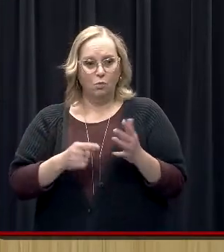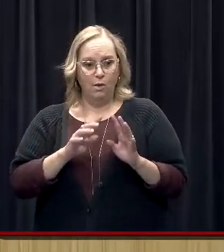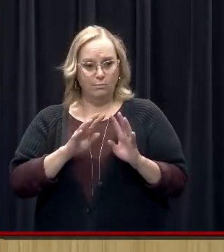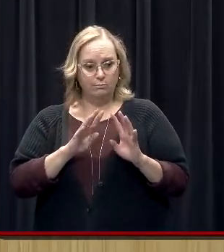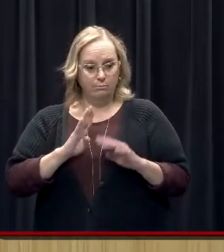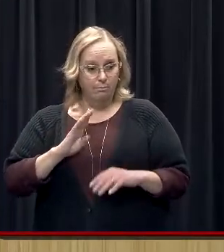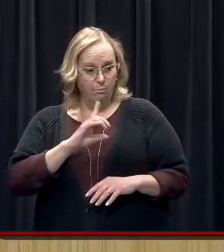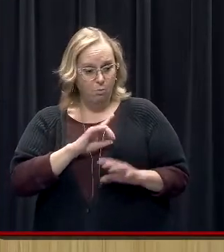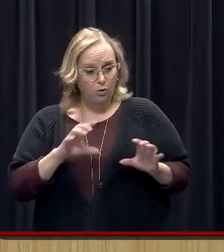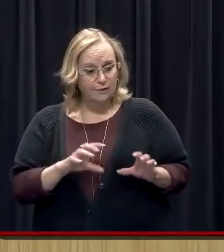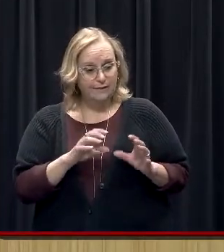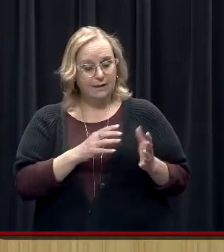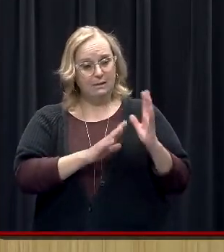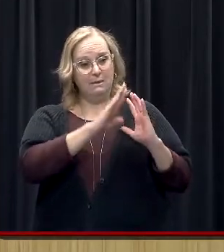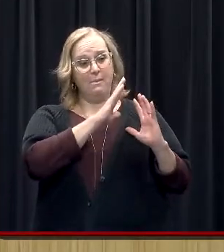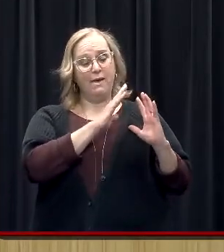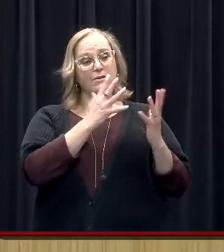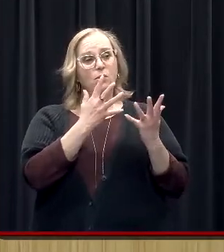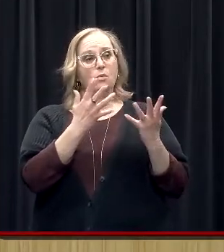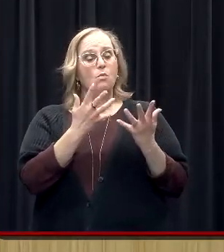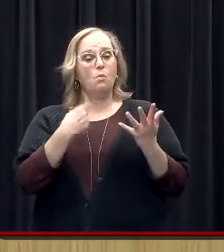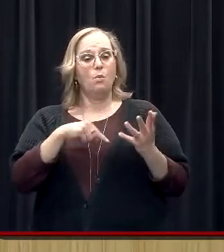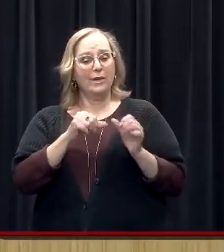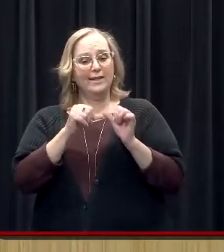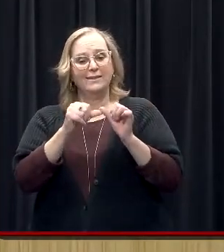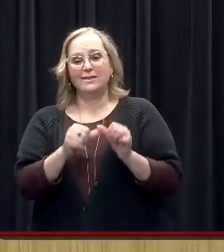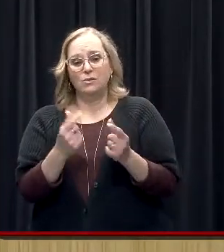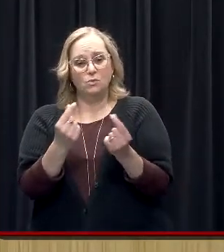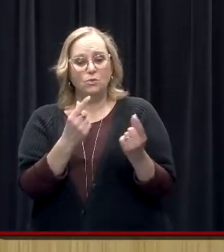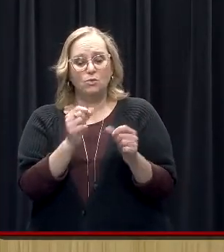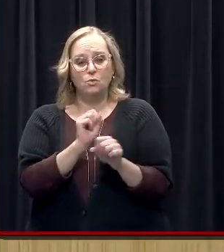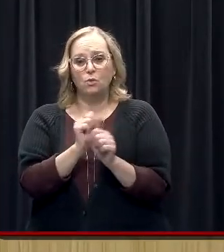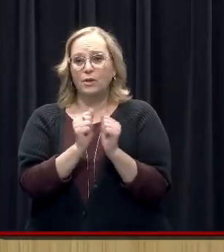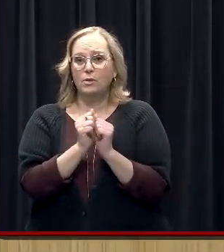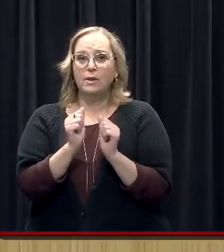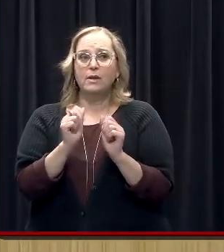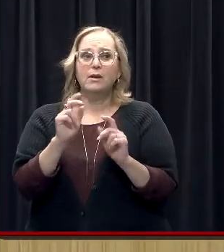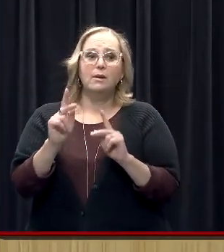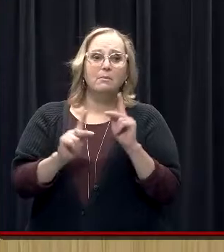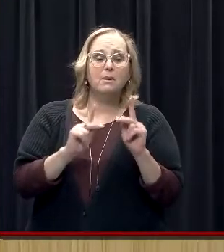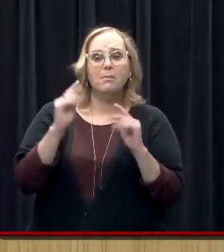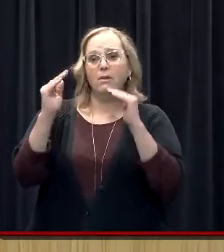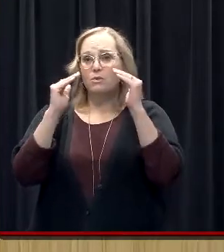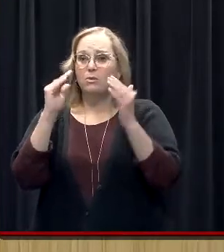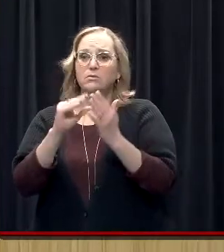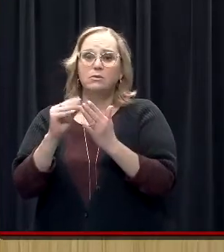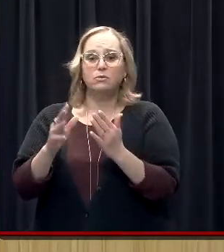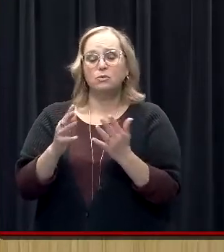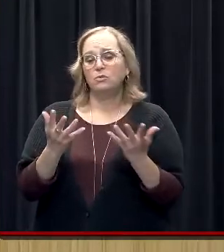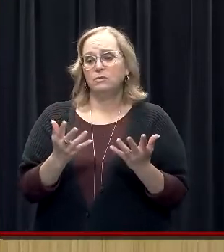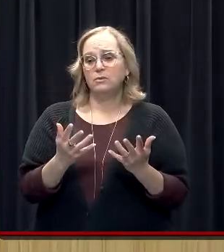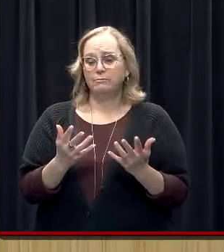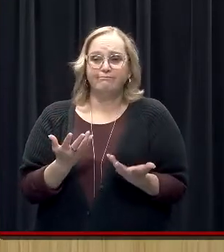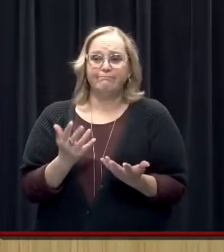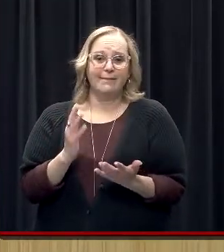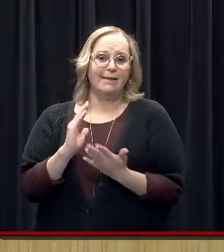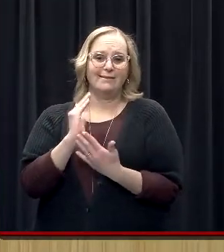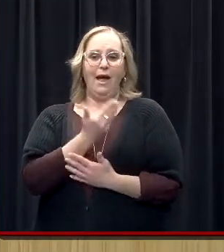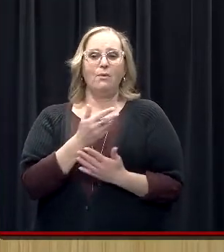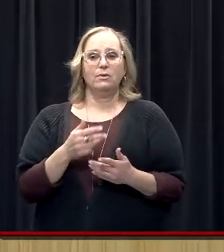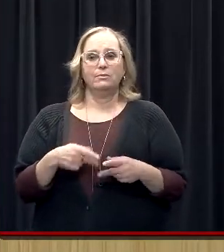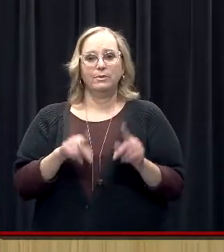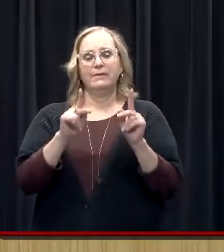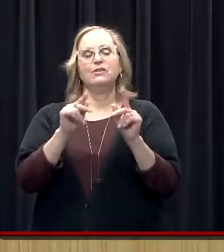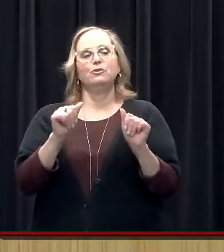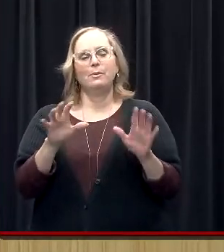the classroom and working with people, adults and students, and it's a privilege to be able to